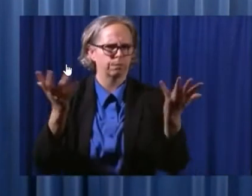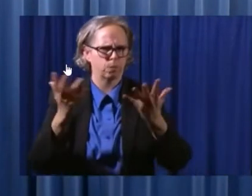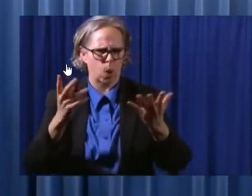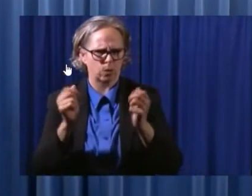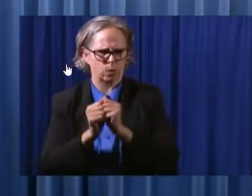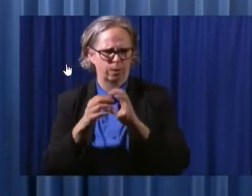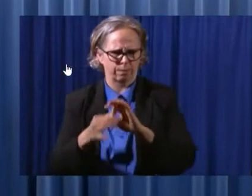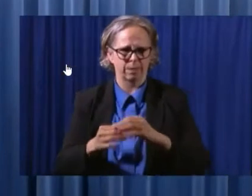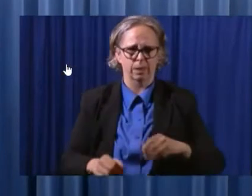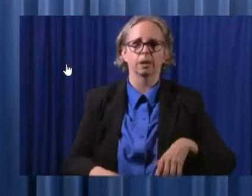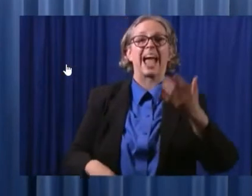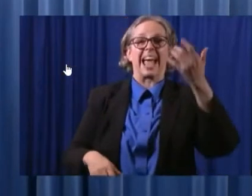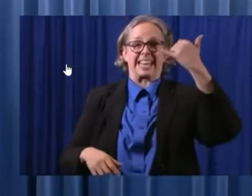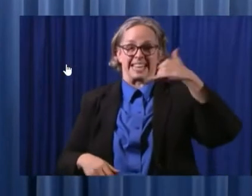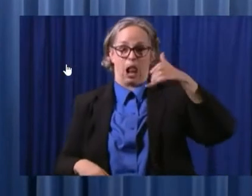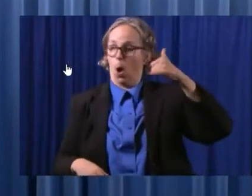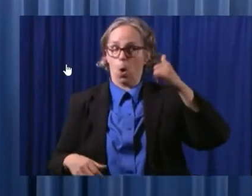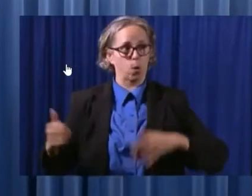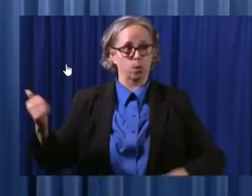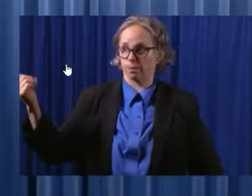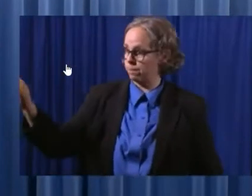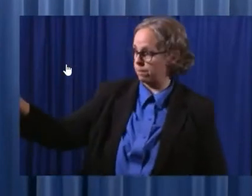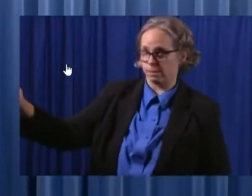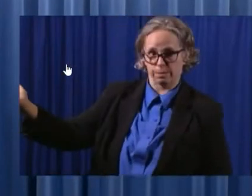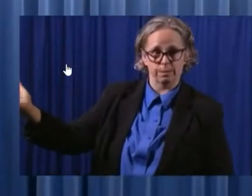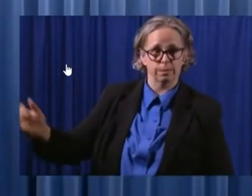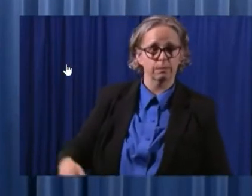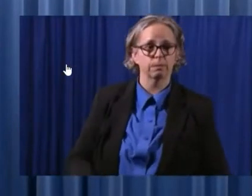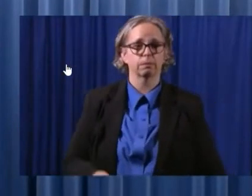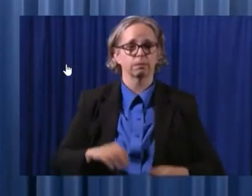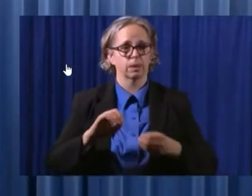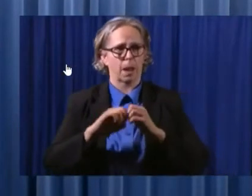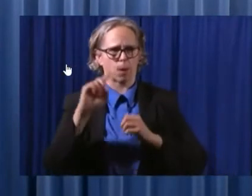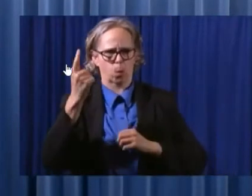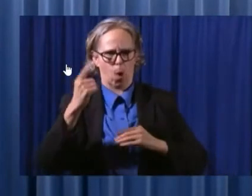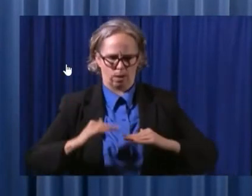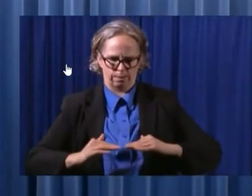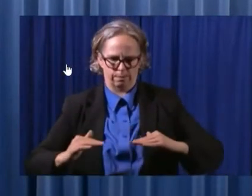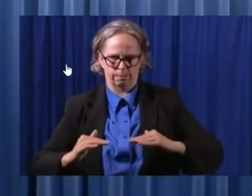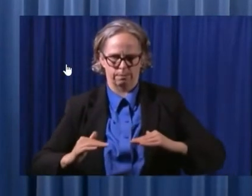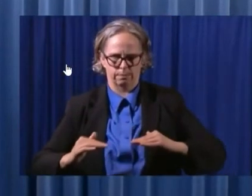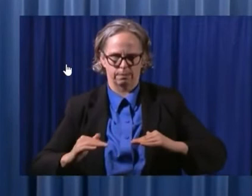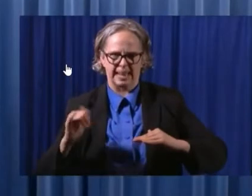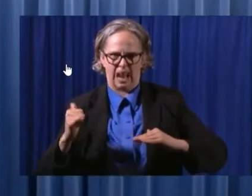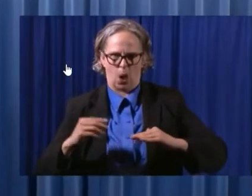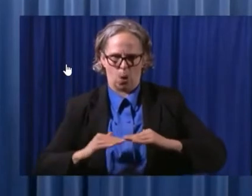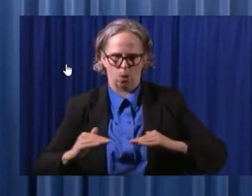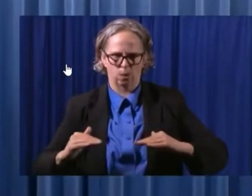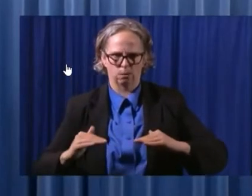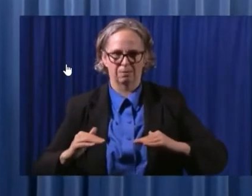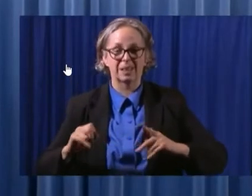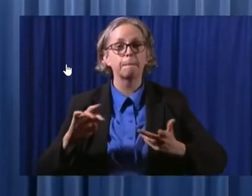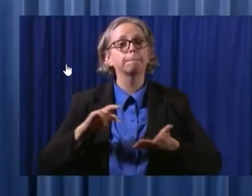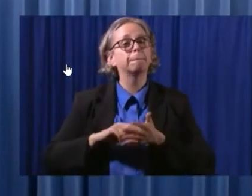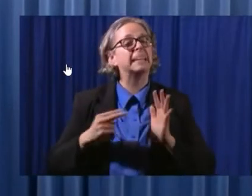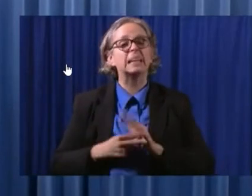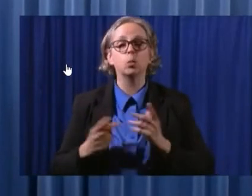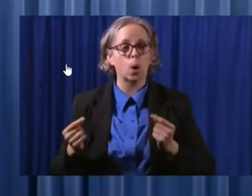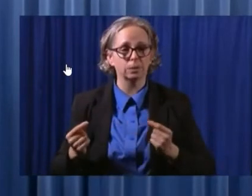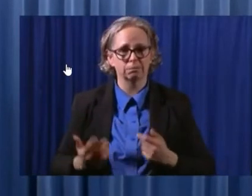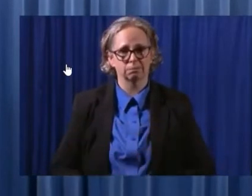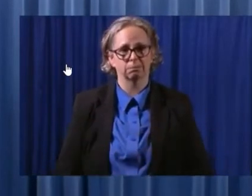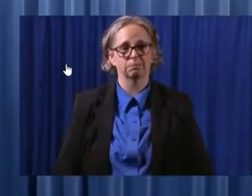as yellow. This will be level 1. Identified as yellow, a county has triggered 0 or 1 of the